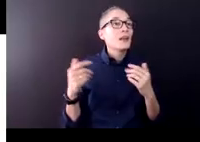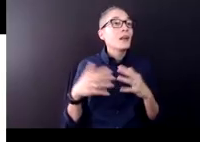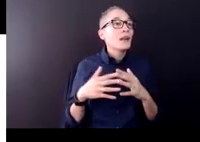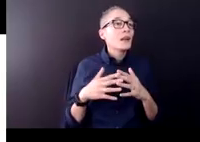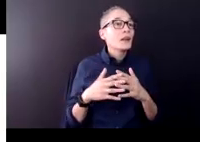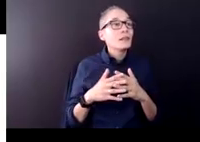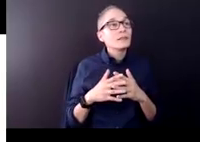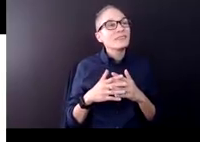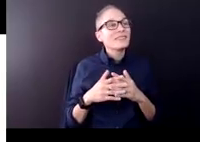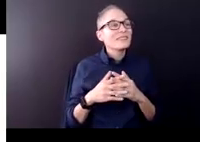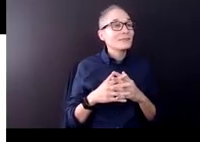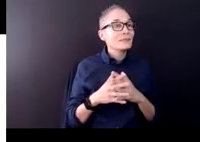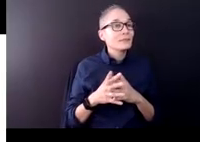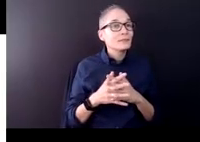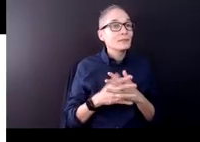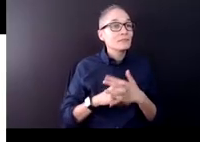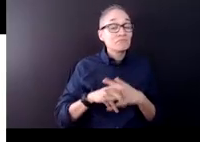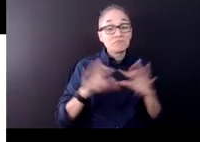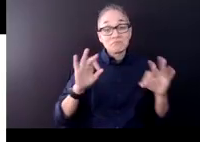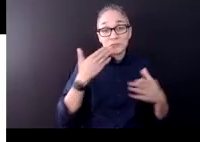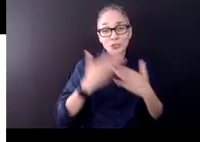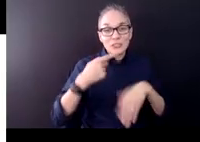Okay, so we're making great timing.